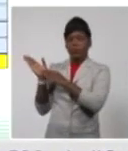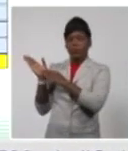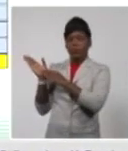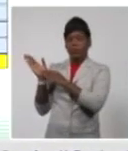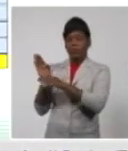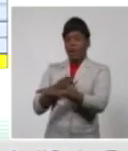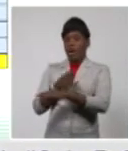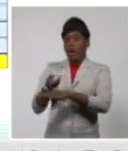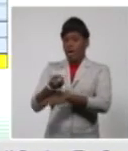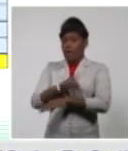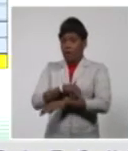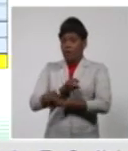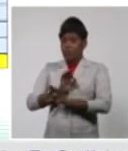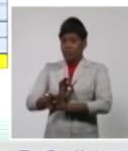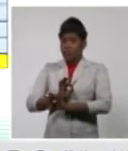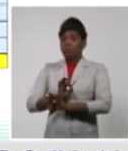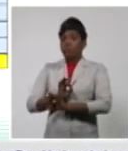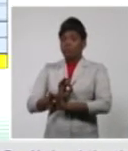country, with